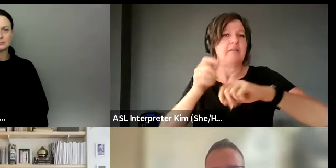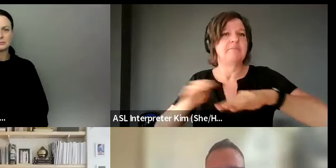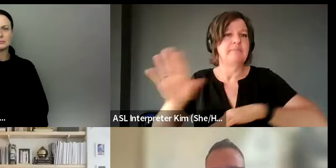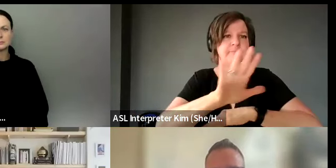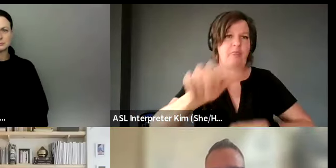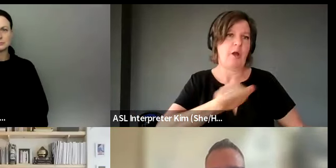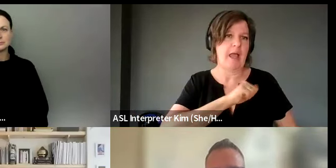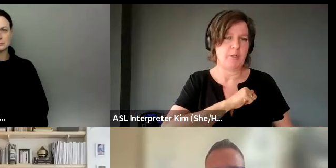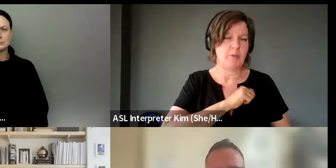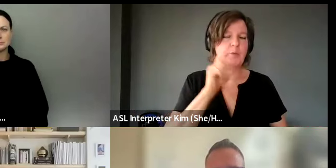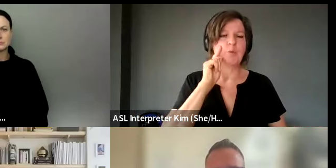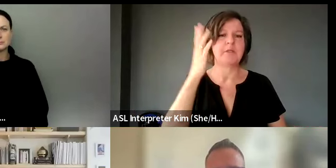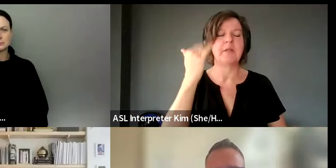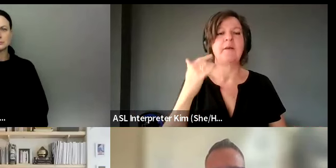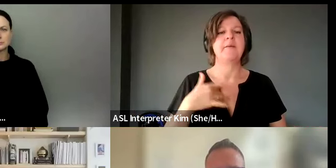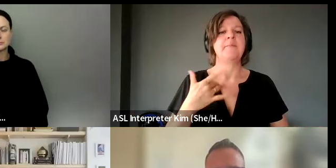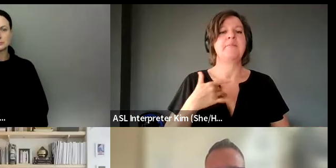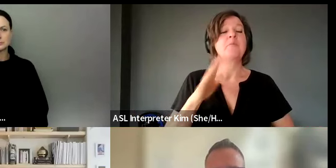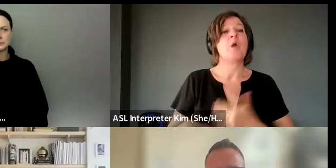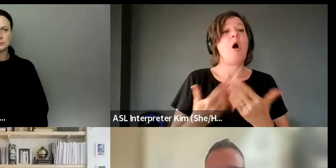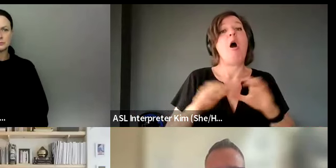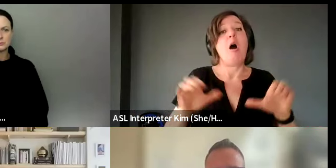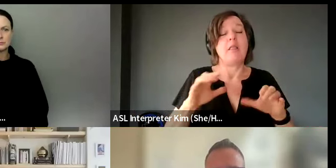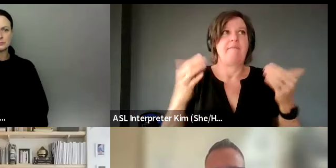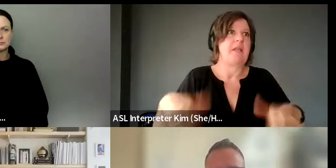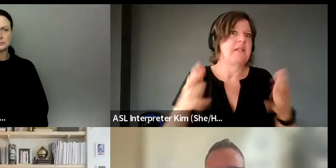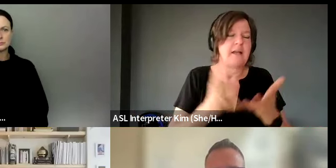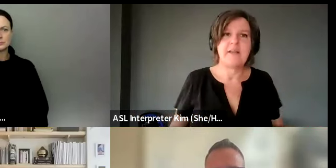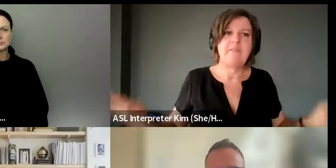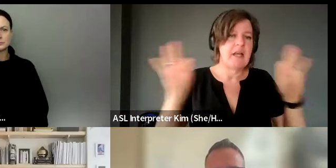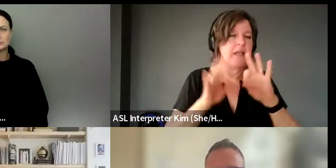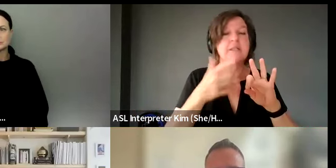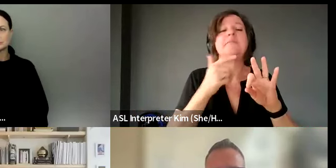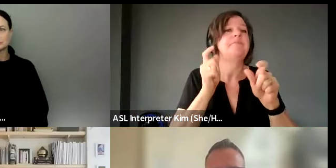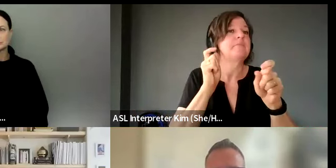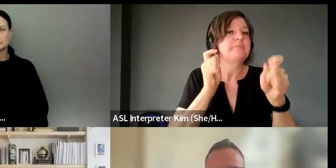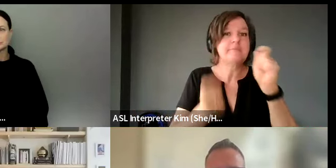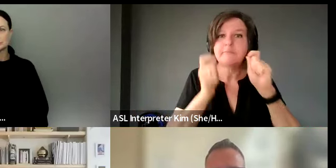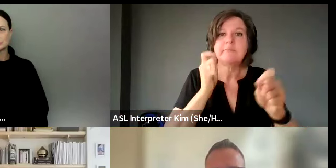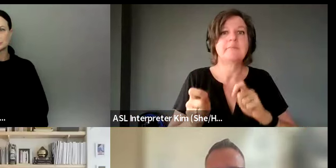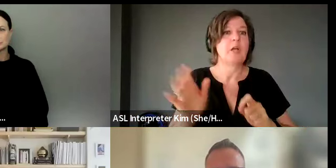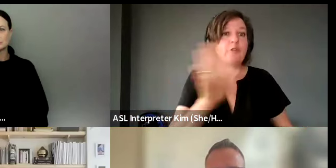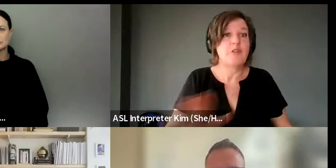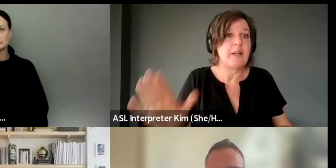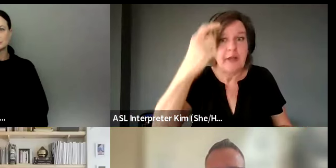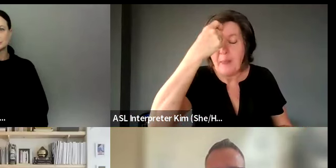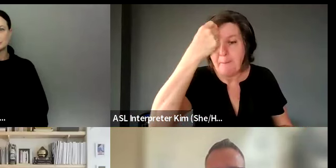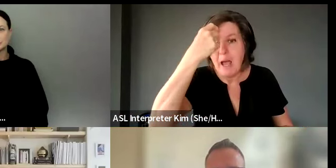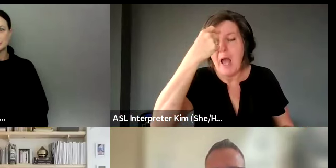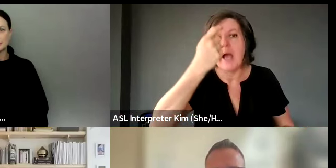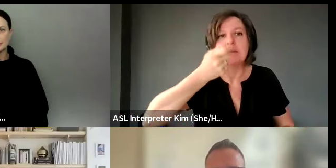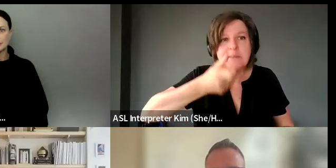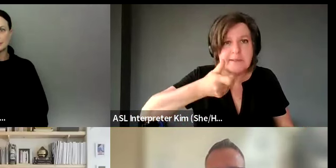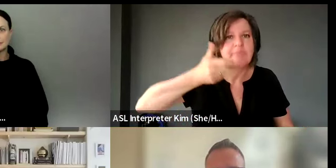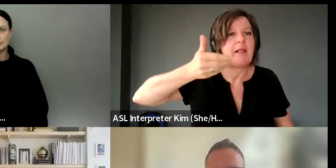why I think all these activities are so important, because like it's changing, you know, minds bit by bit. Every